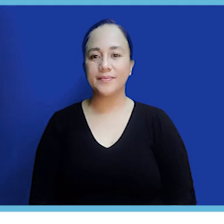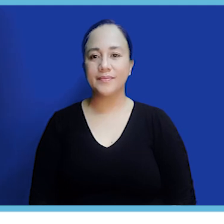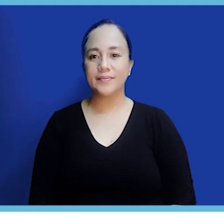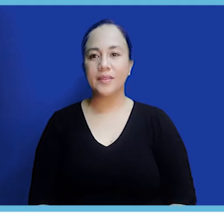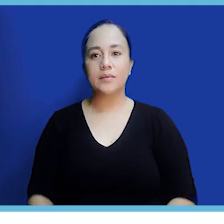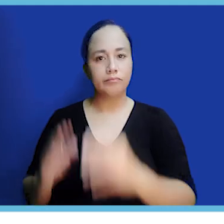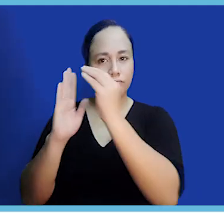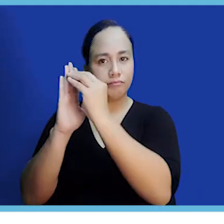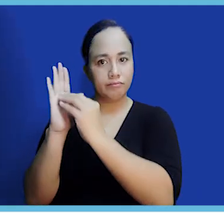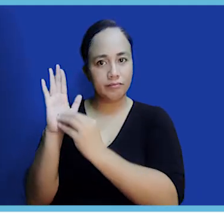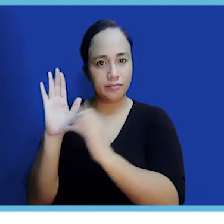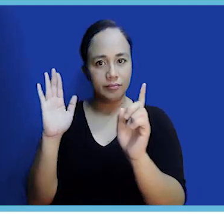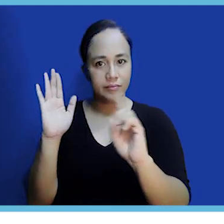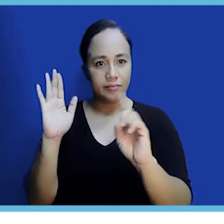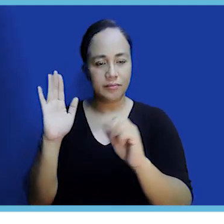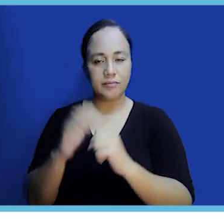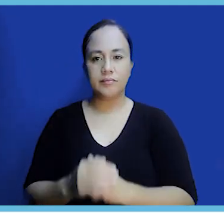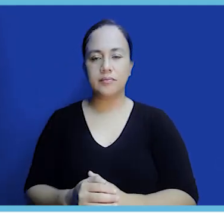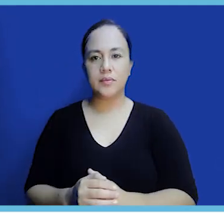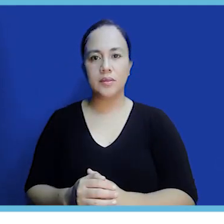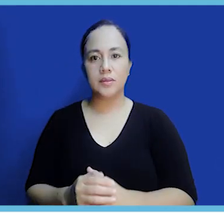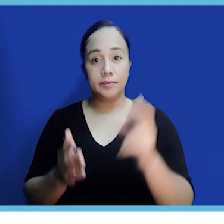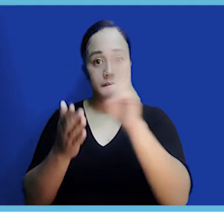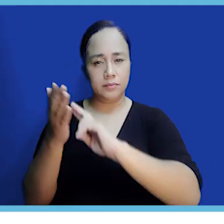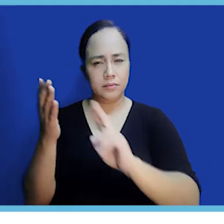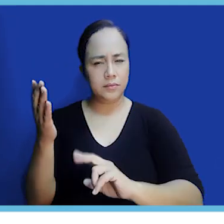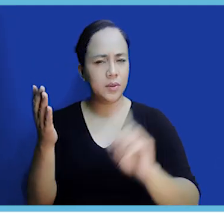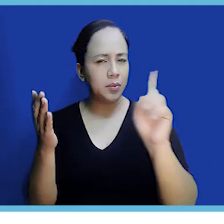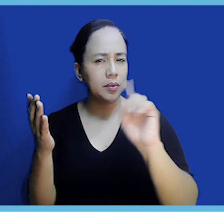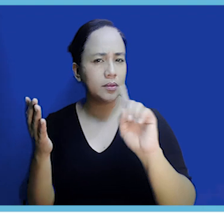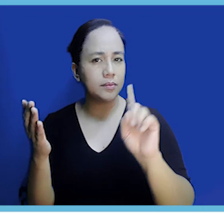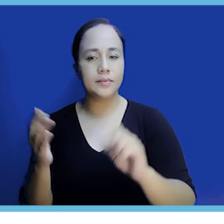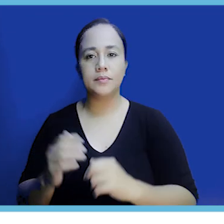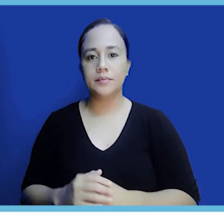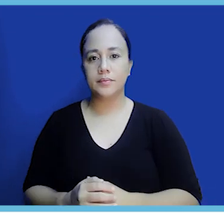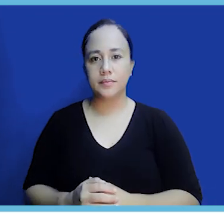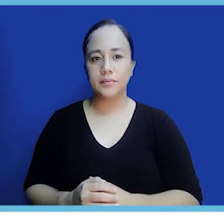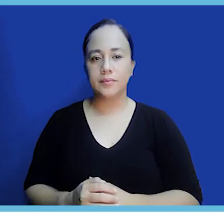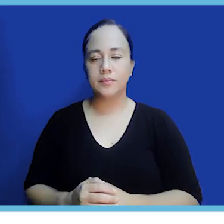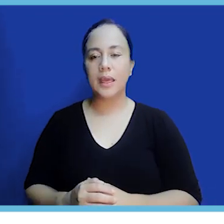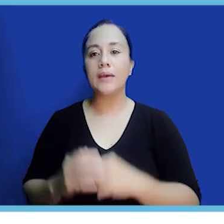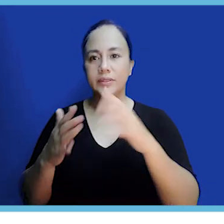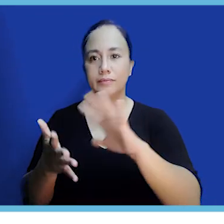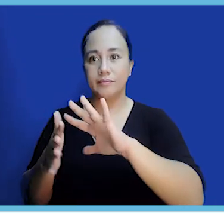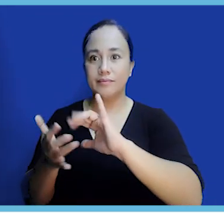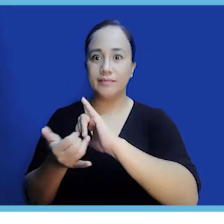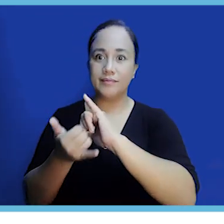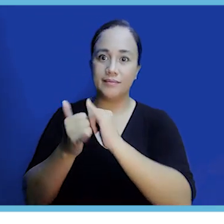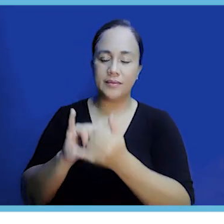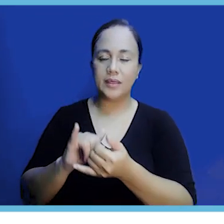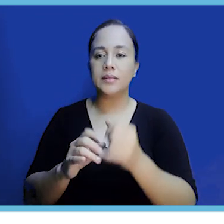UNCRPD. Input. What is UNCRPD? It